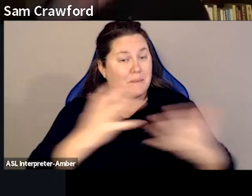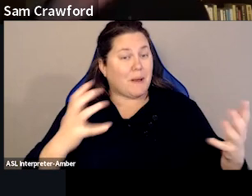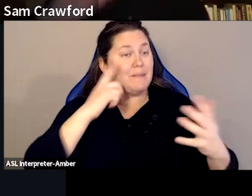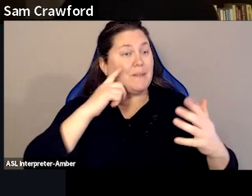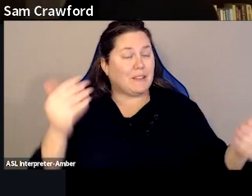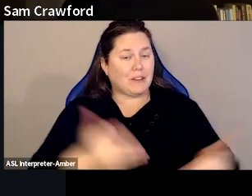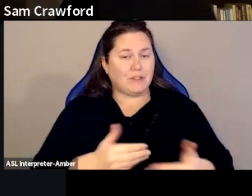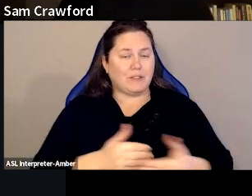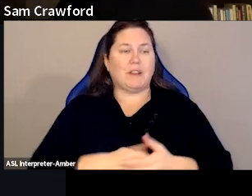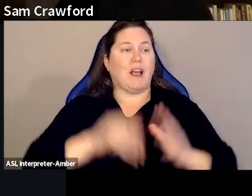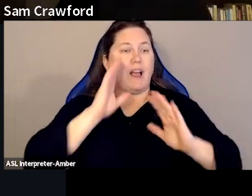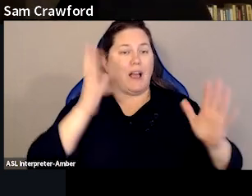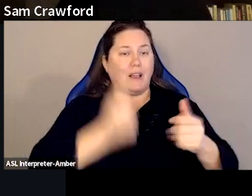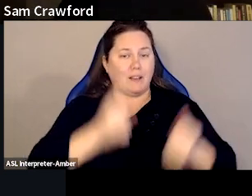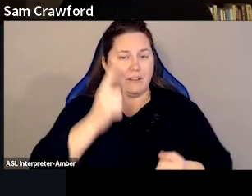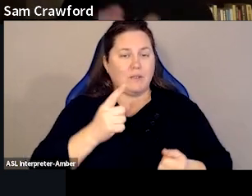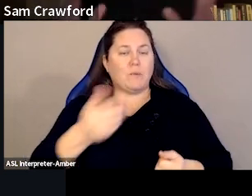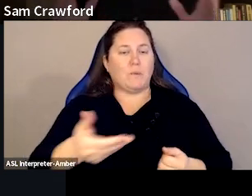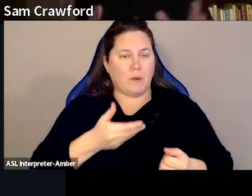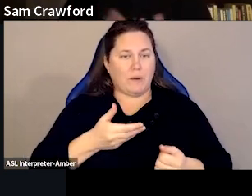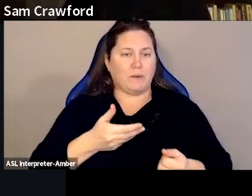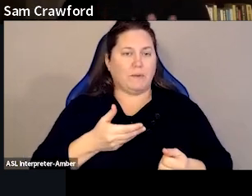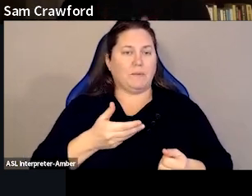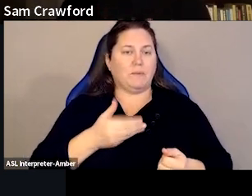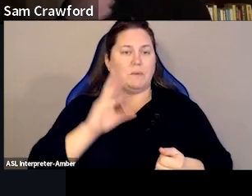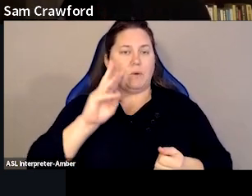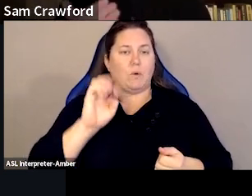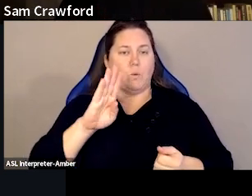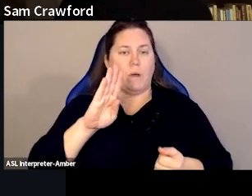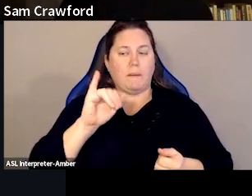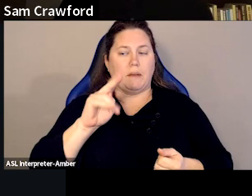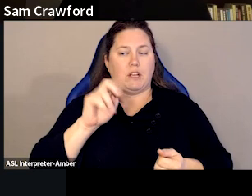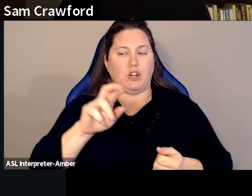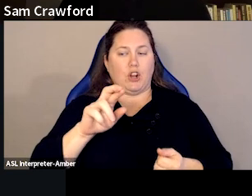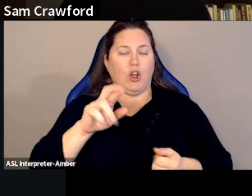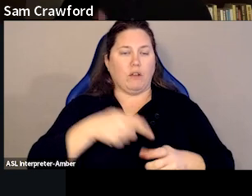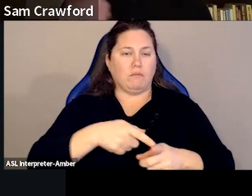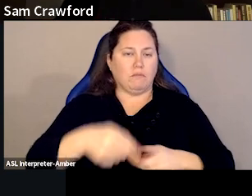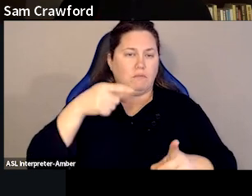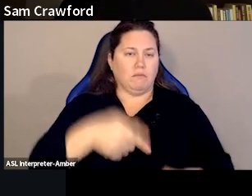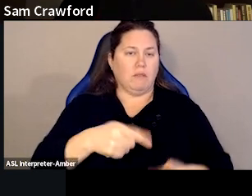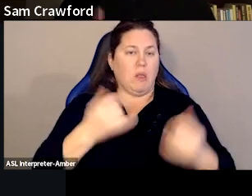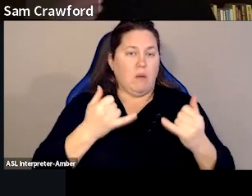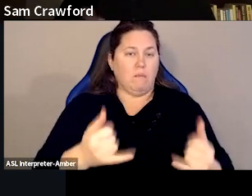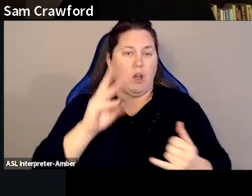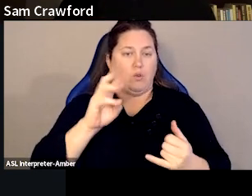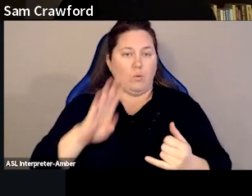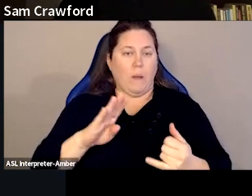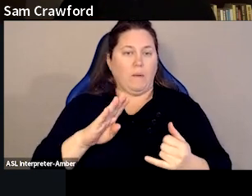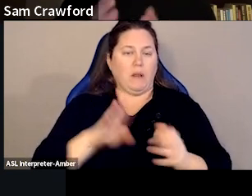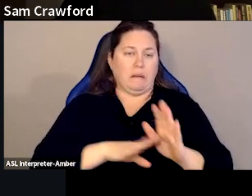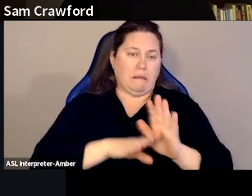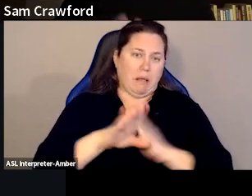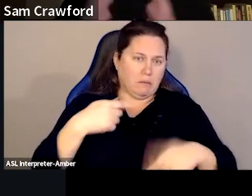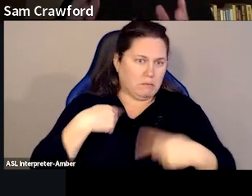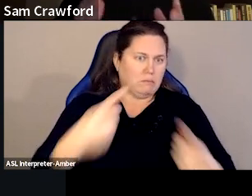Hi, everyone, and welcome to this webinar, which is all about how the modern web development landscape has changed. And like Sean